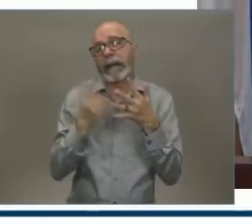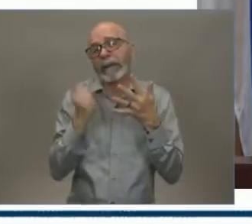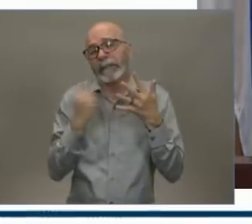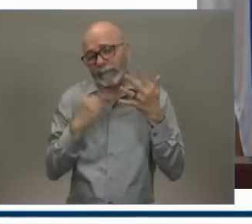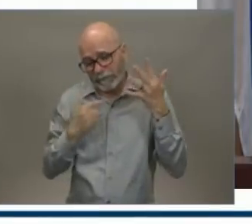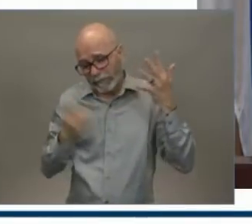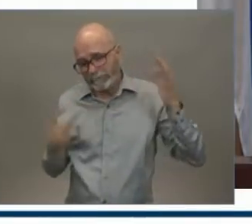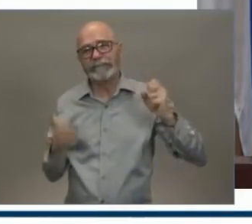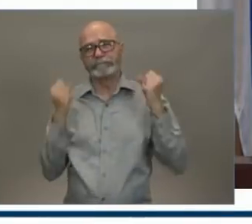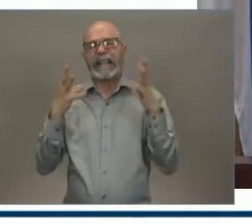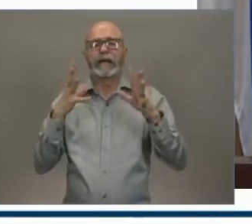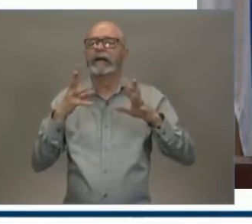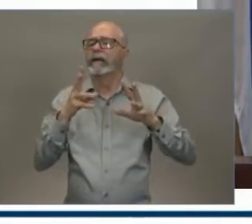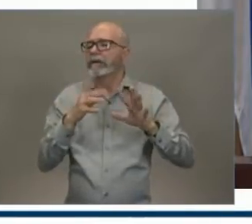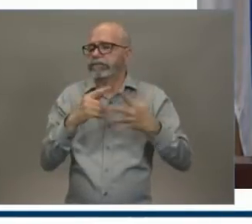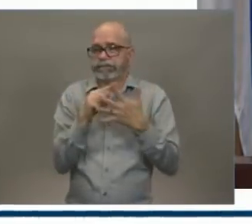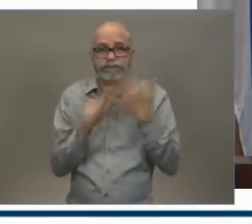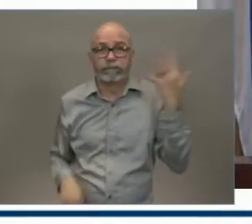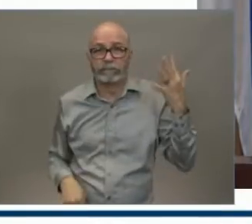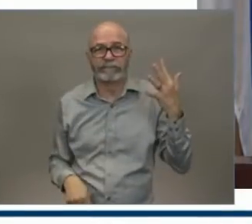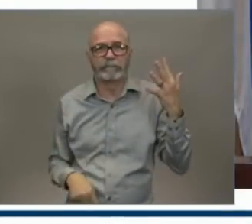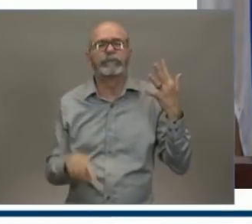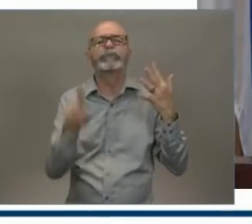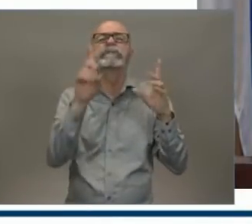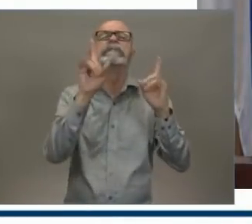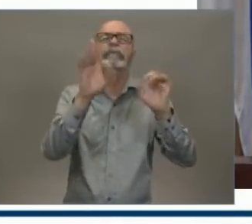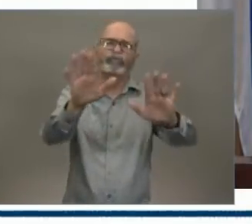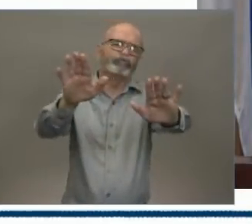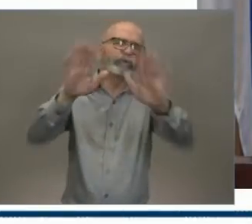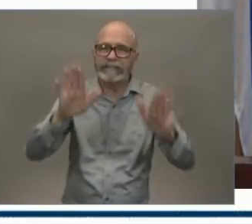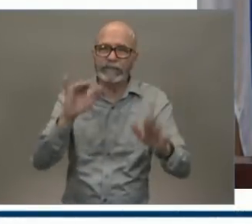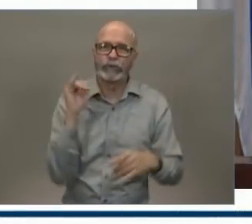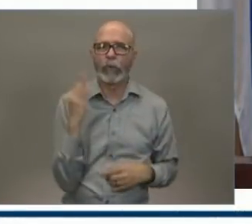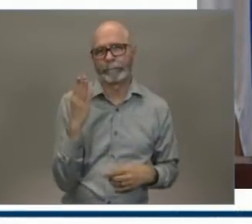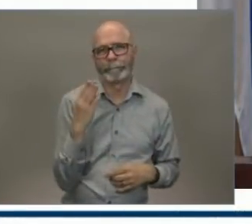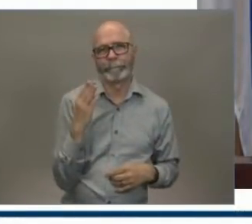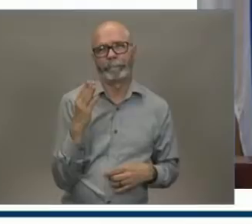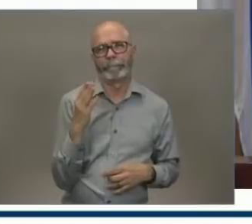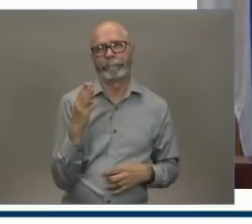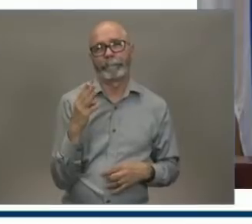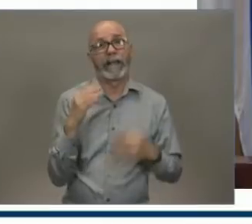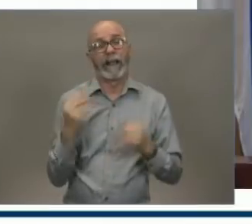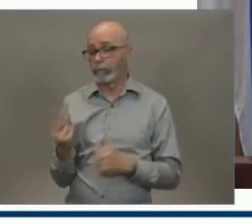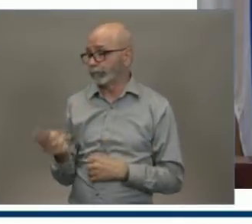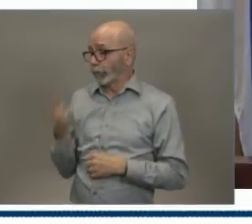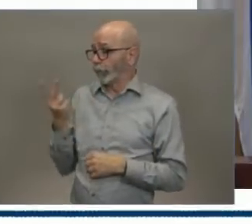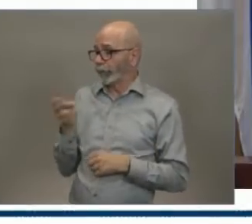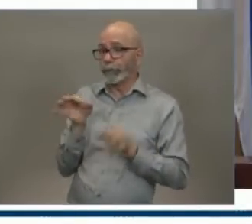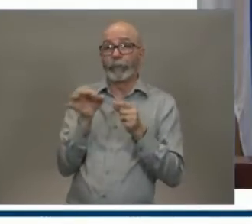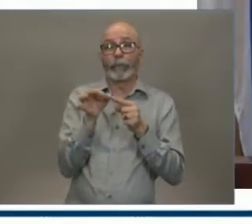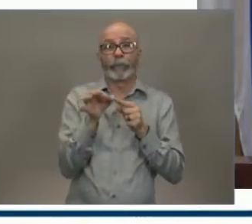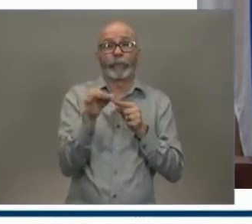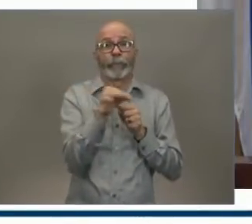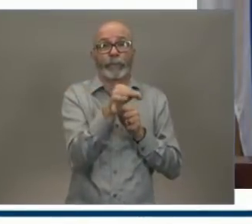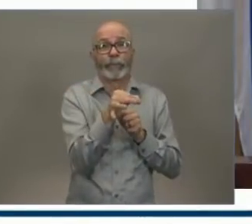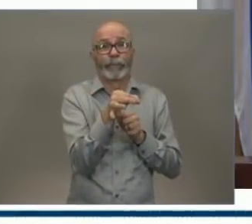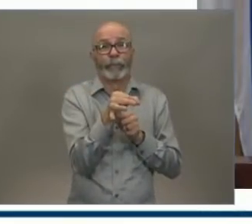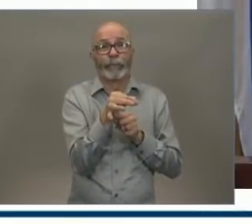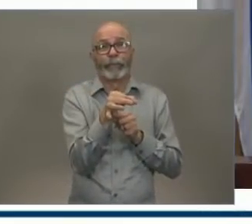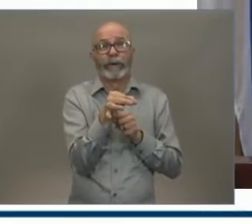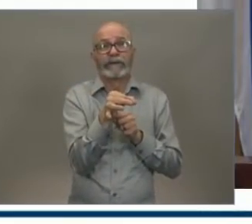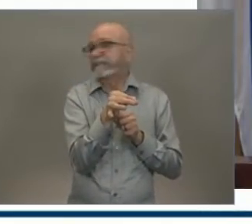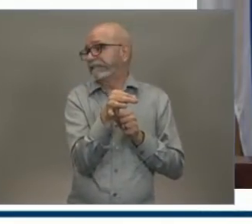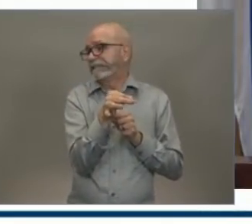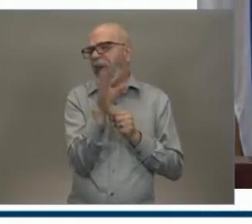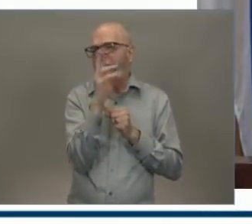are doing your best to follow the rules. Now, with 2 cases of variant COVID-19, hopefully here and gone, now more